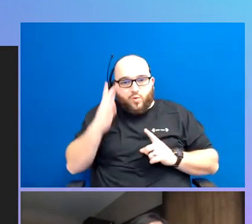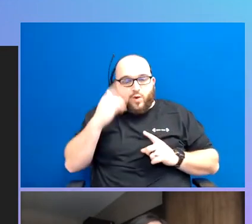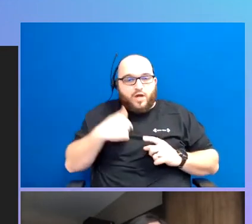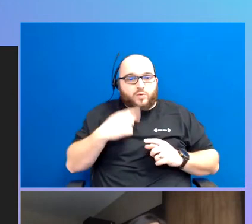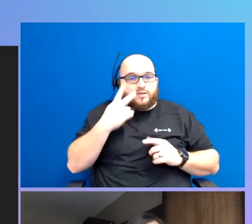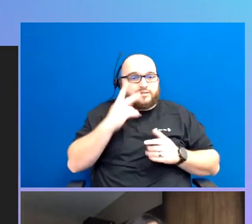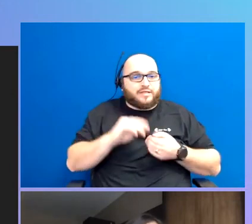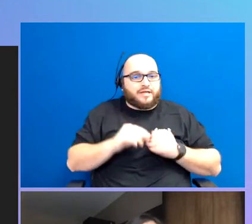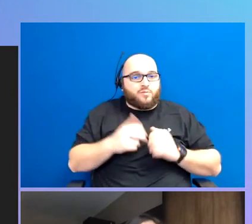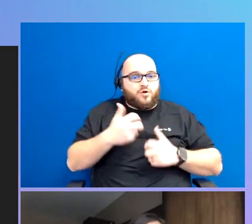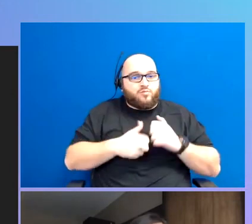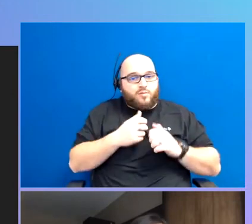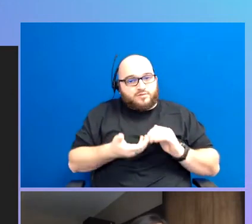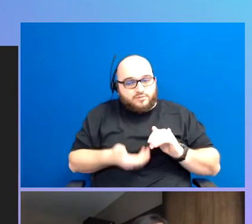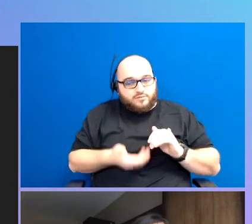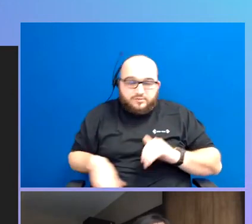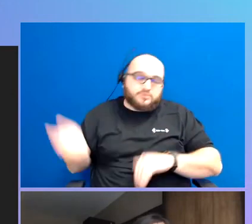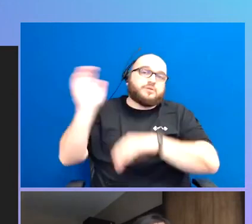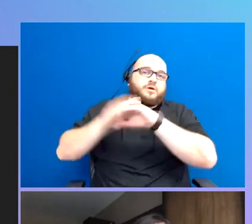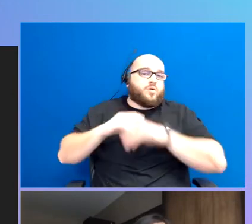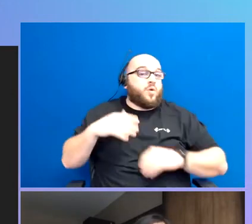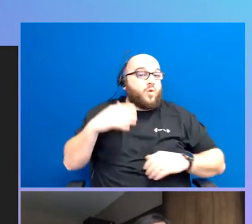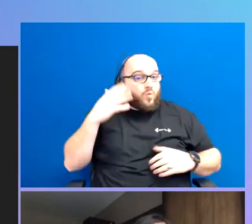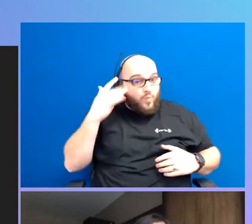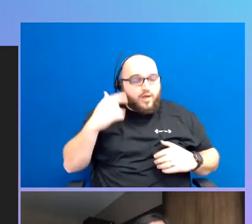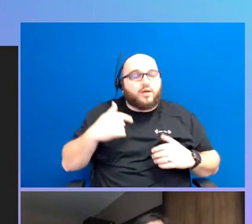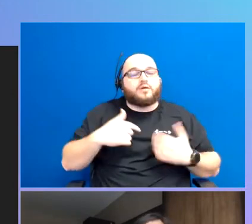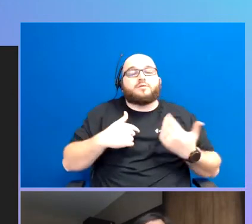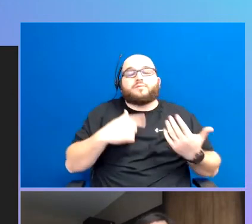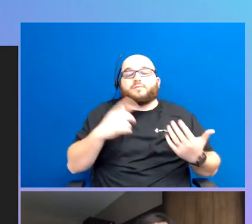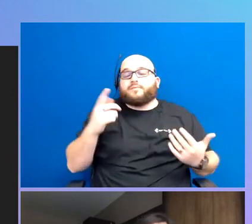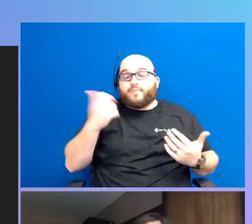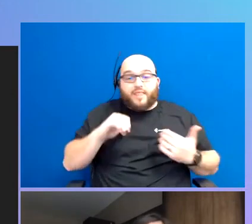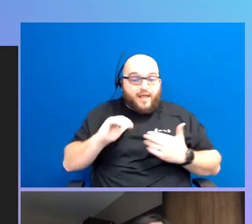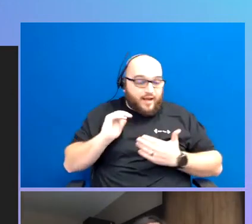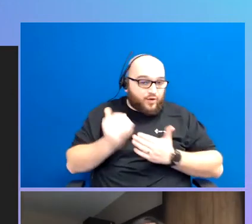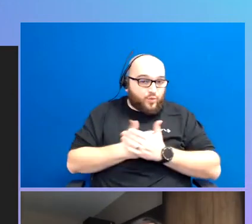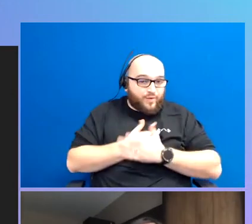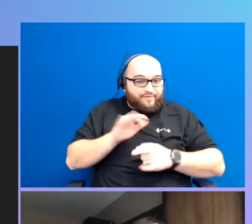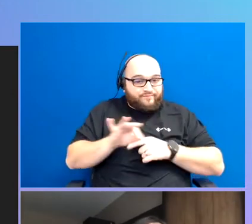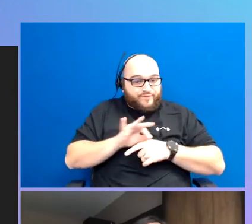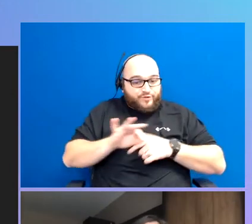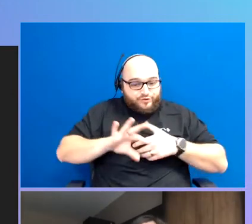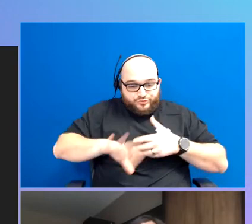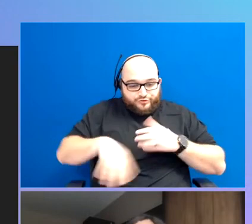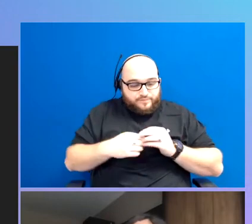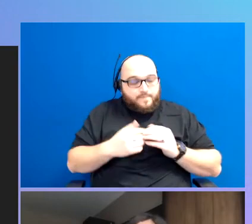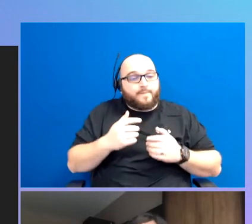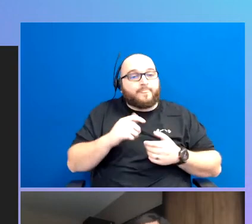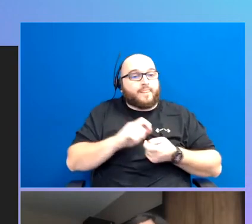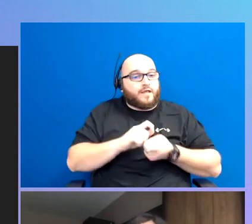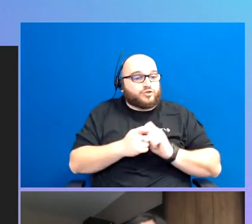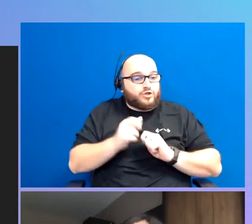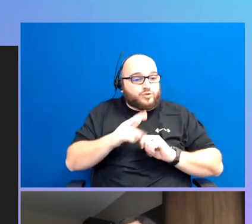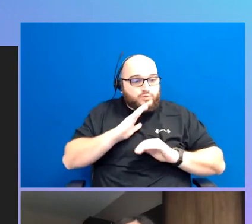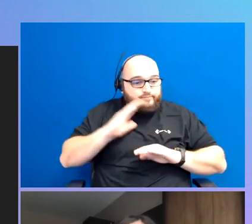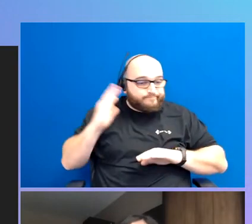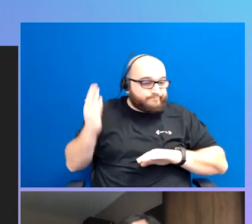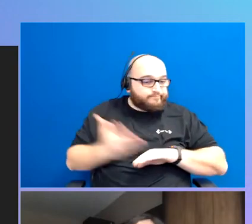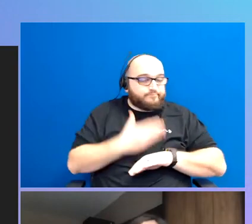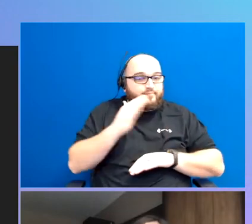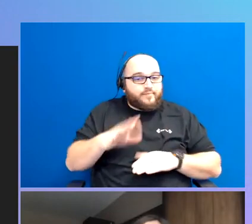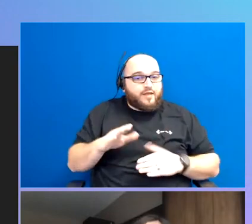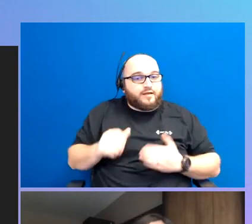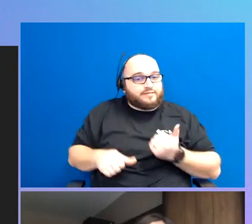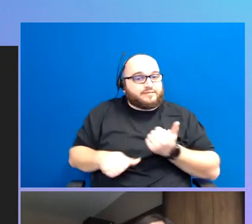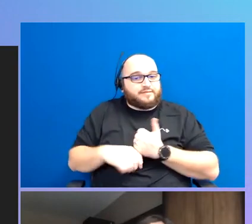in number of issues? Was there any new features added? Was there a change or an upgrade in assistive technologies? We